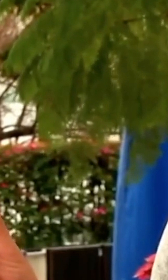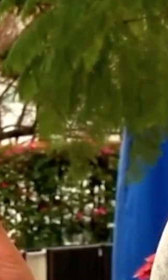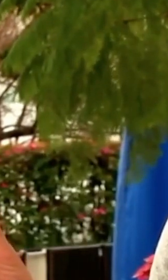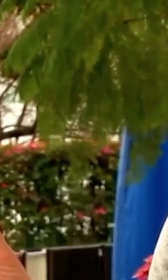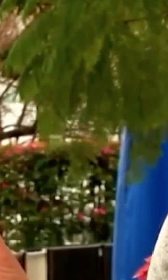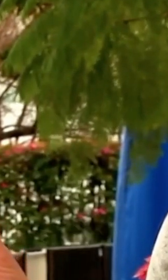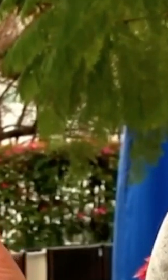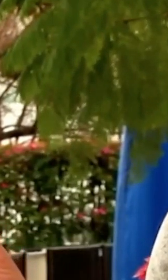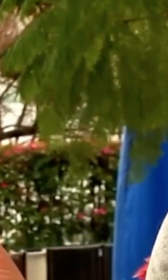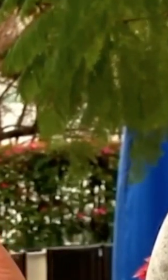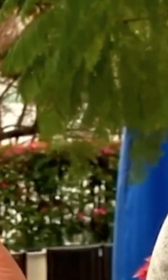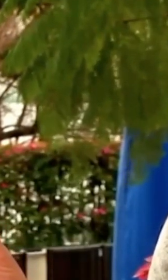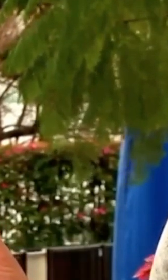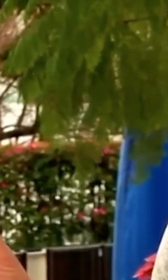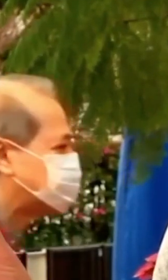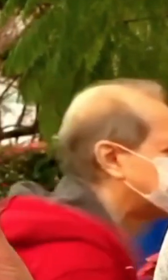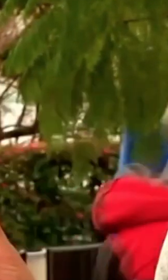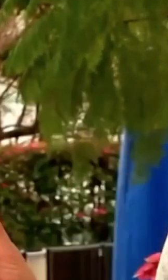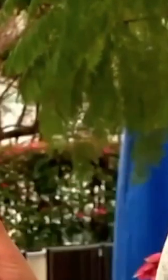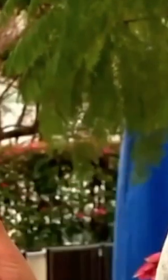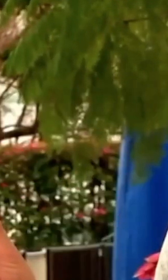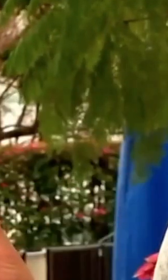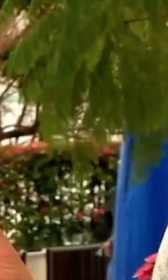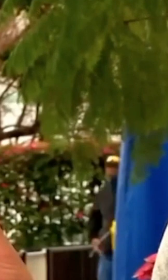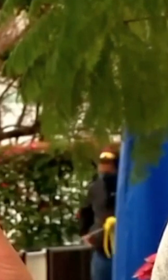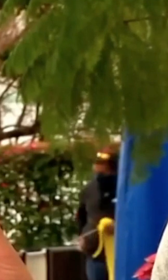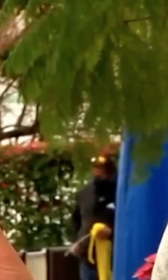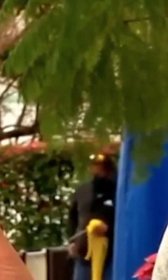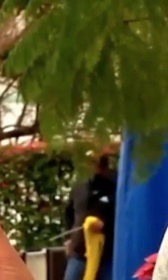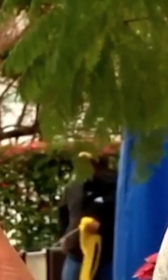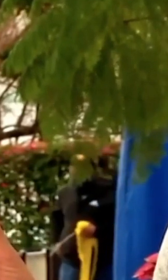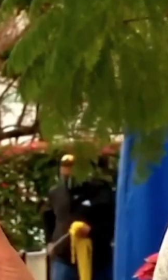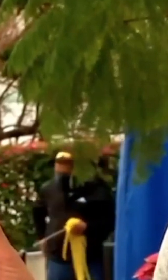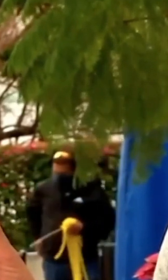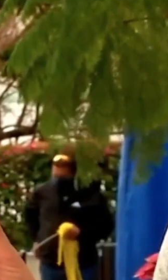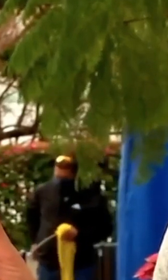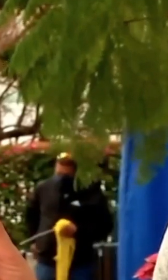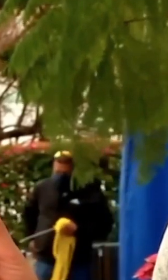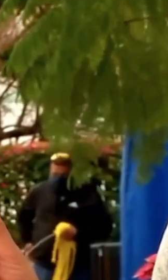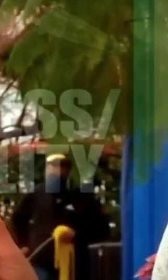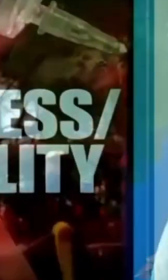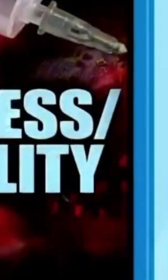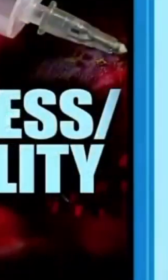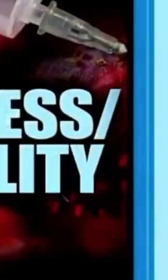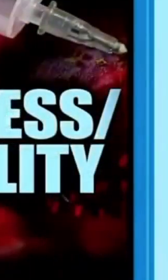arms, we will get the herd immunity we need to end this epidemic.